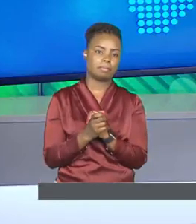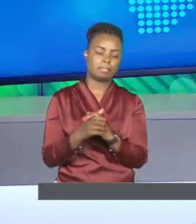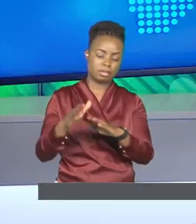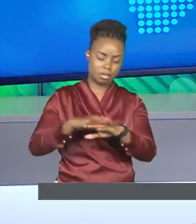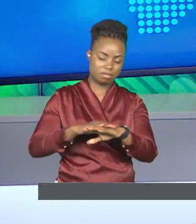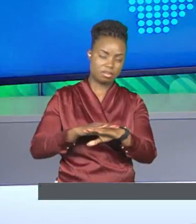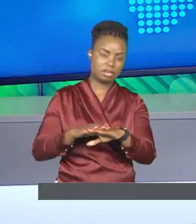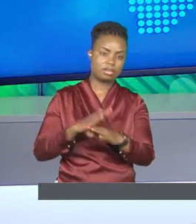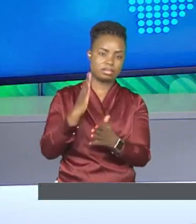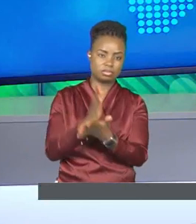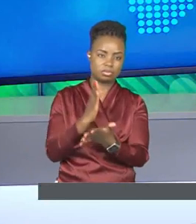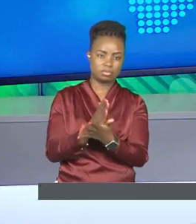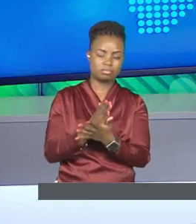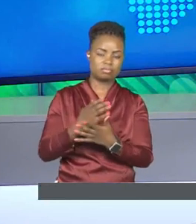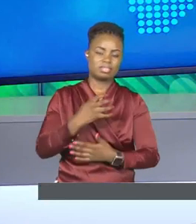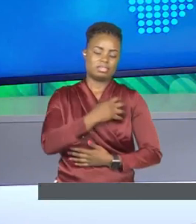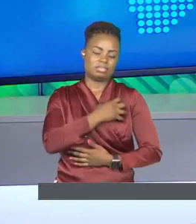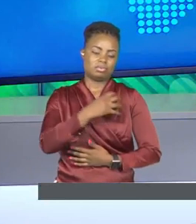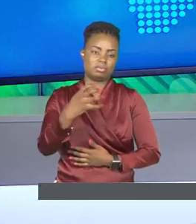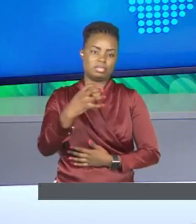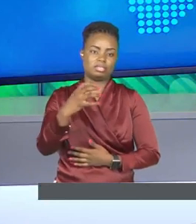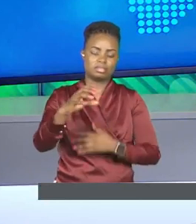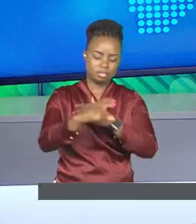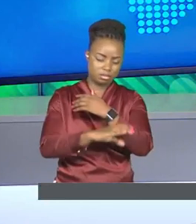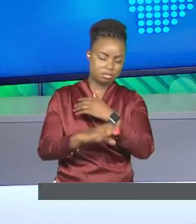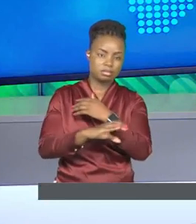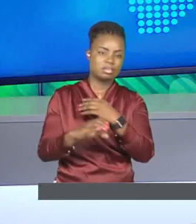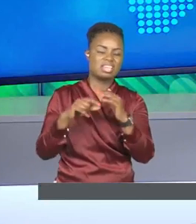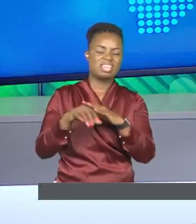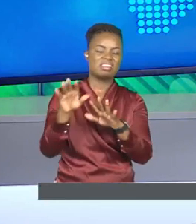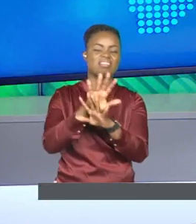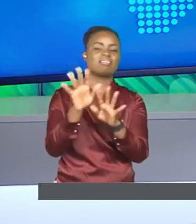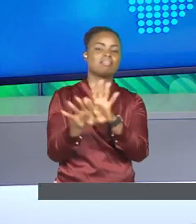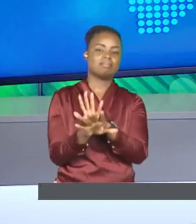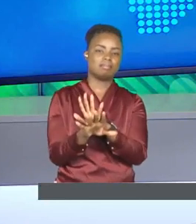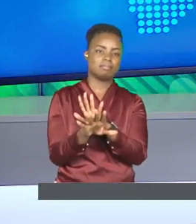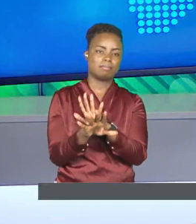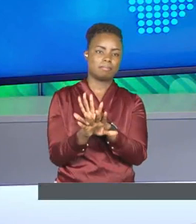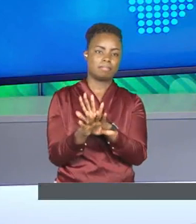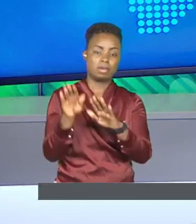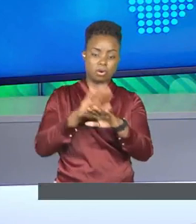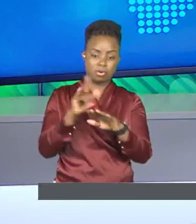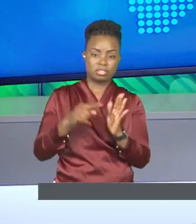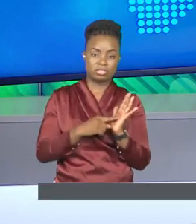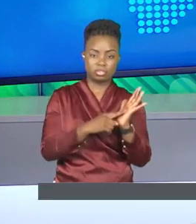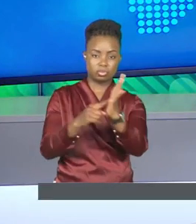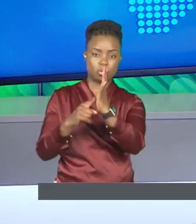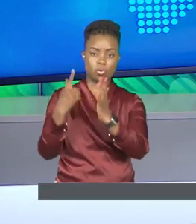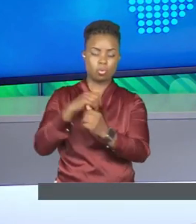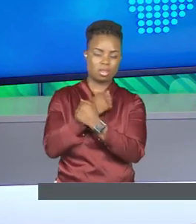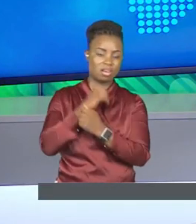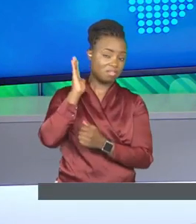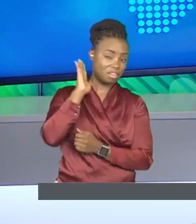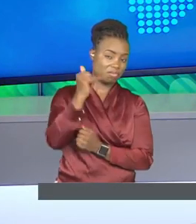Africa is indeed a rich continent in heritage and awe-inspiring culture. On this show, we love hearing from you, so